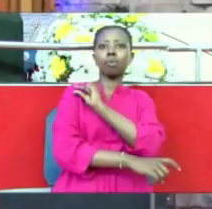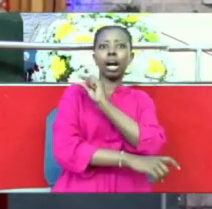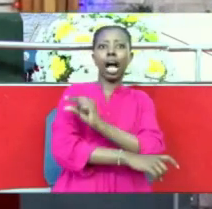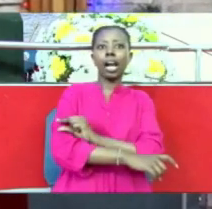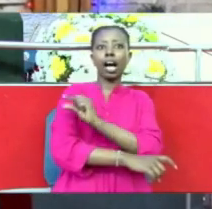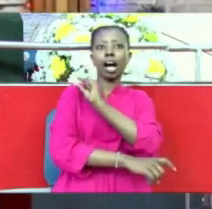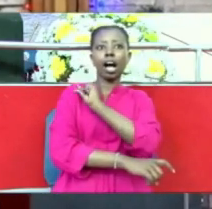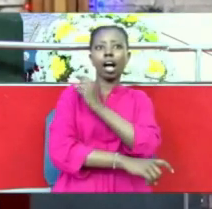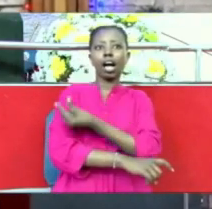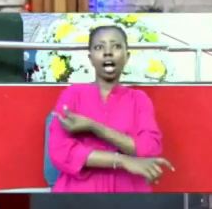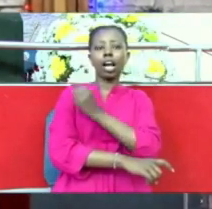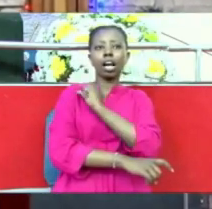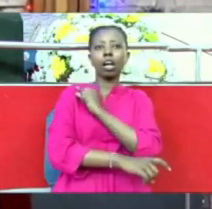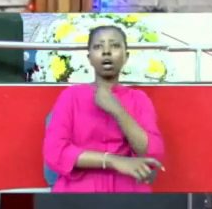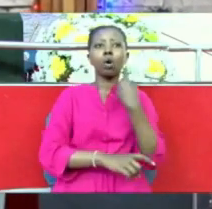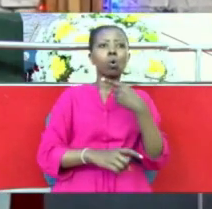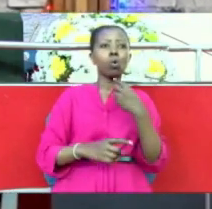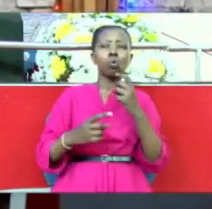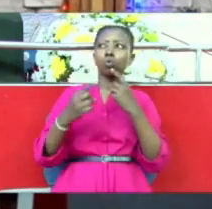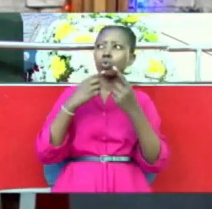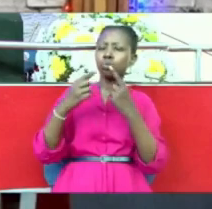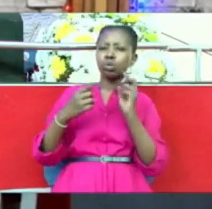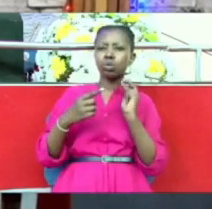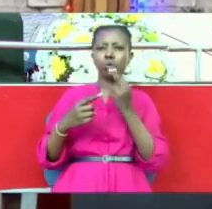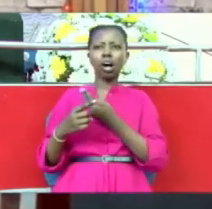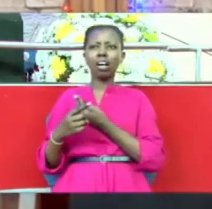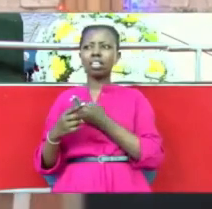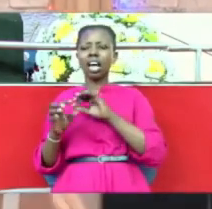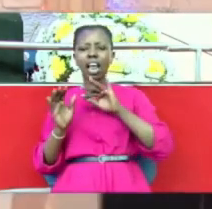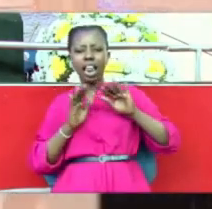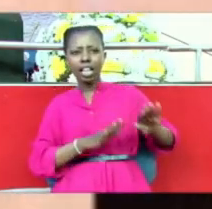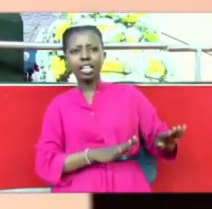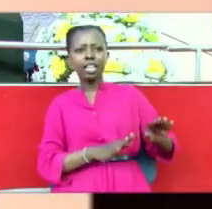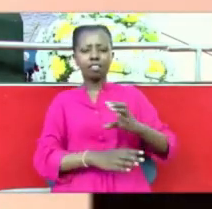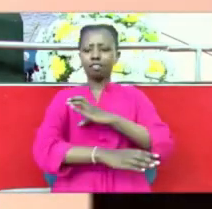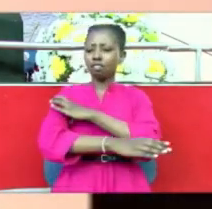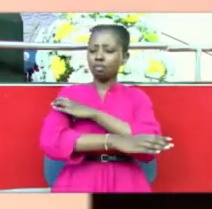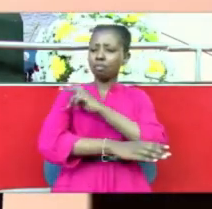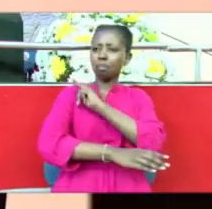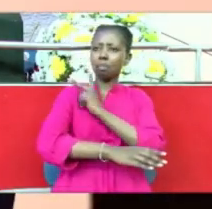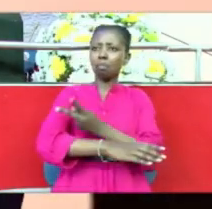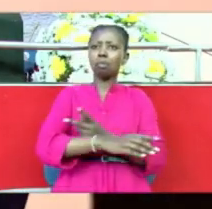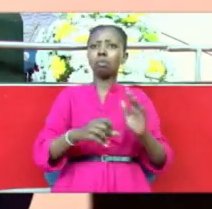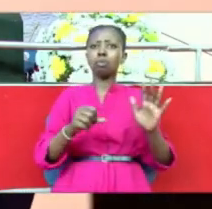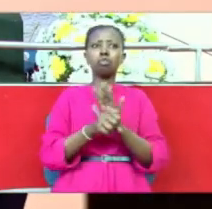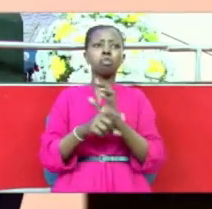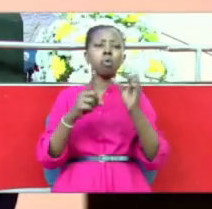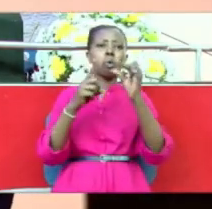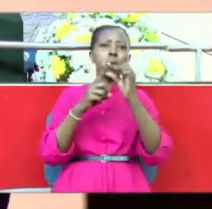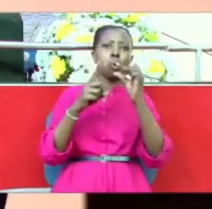Who spoke to us and left some very powerful words and statements.